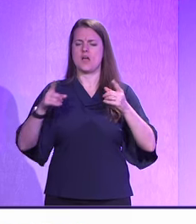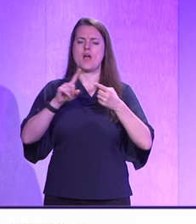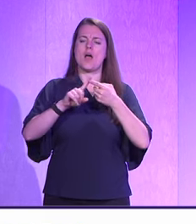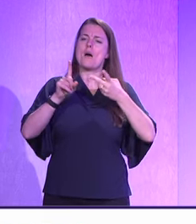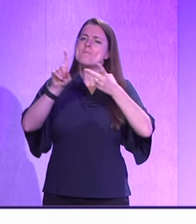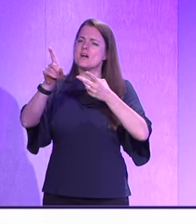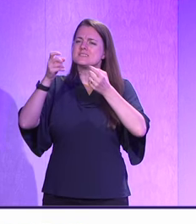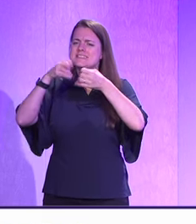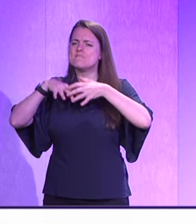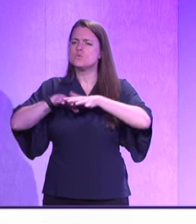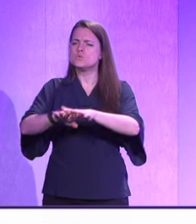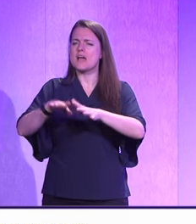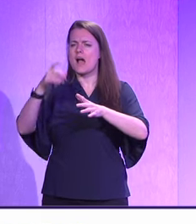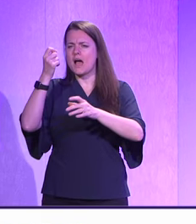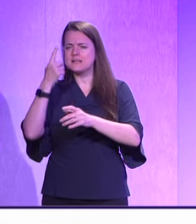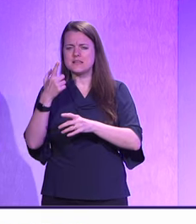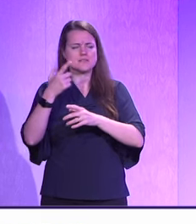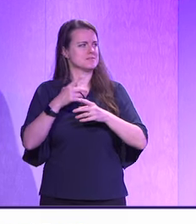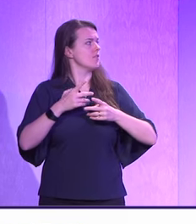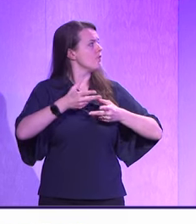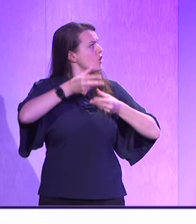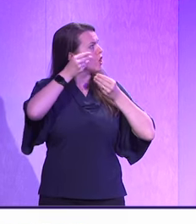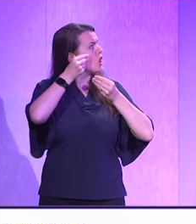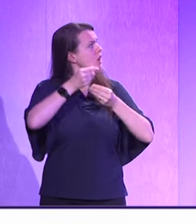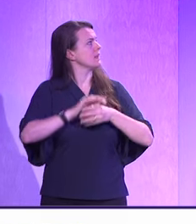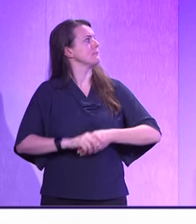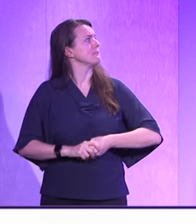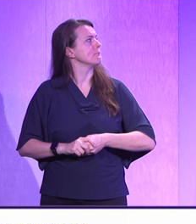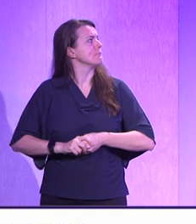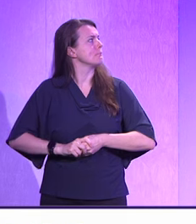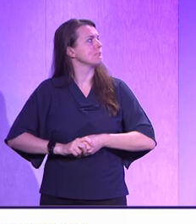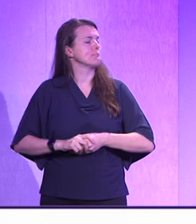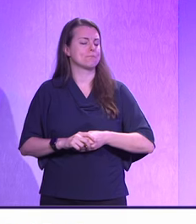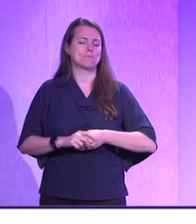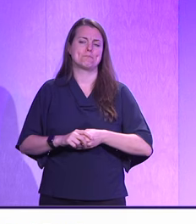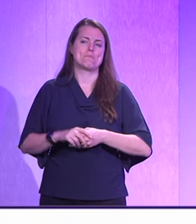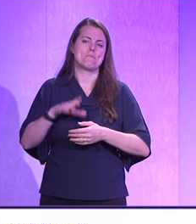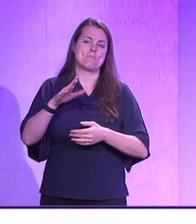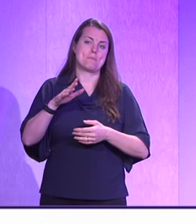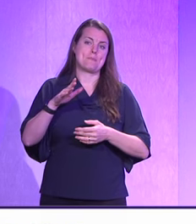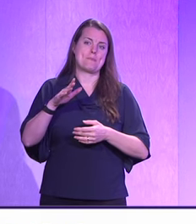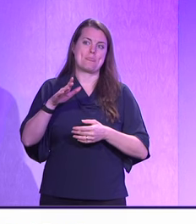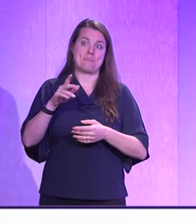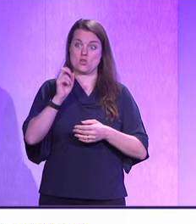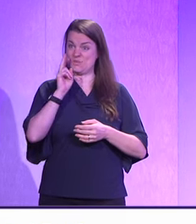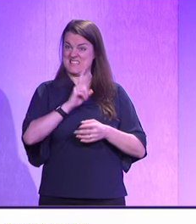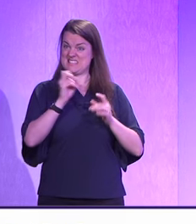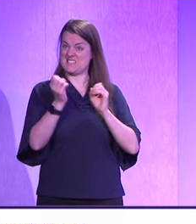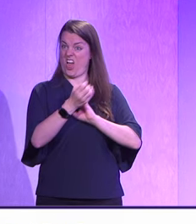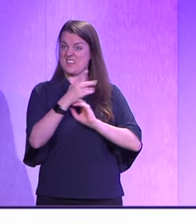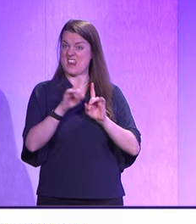we're diffusing ideas and for learning and alignment. You will see some slides that look like